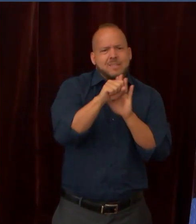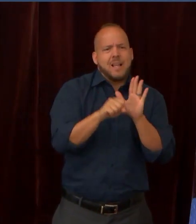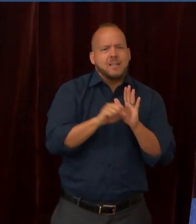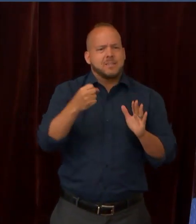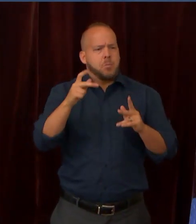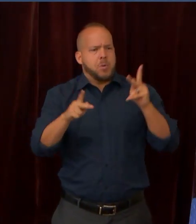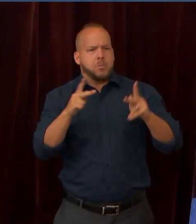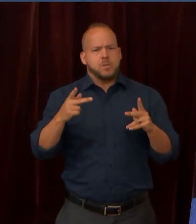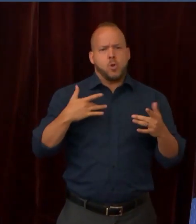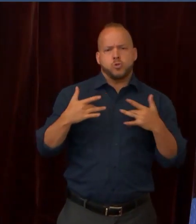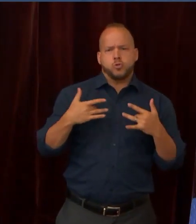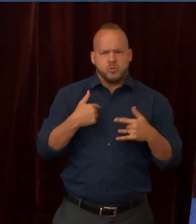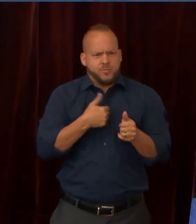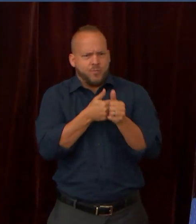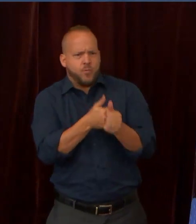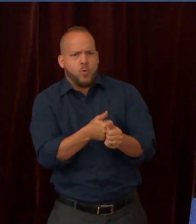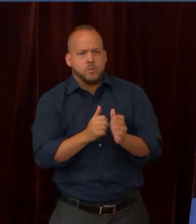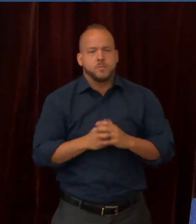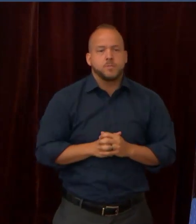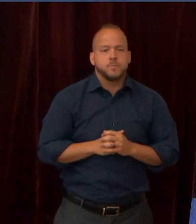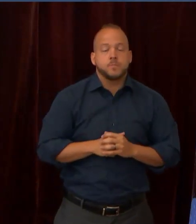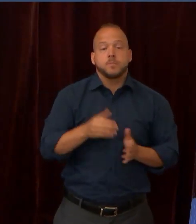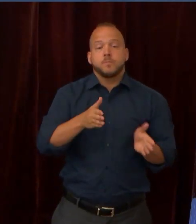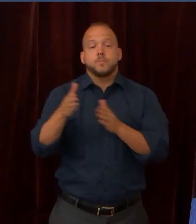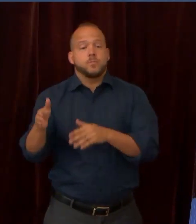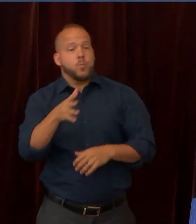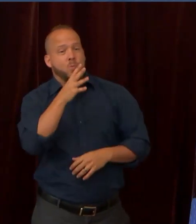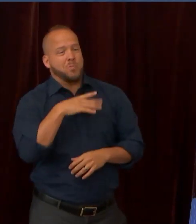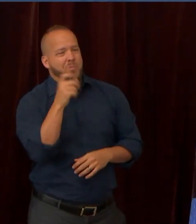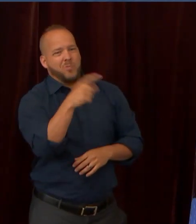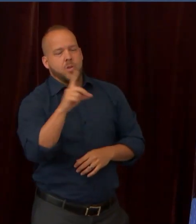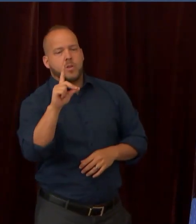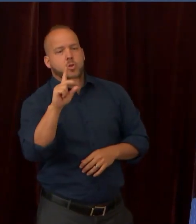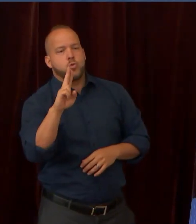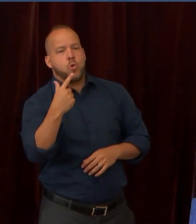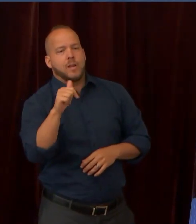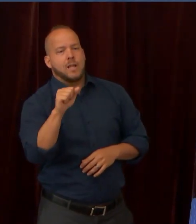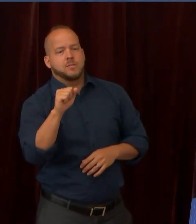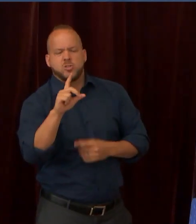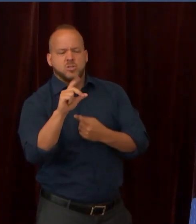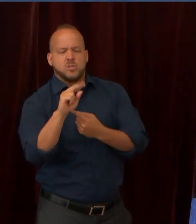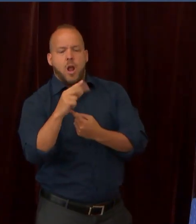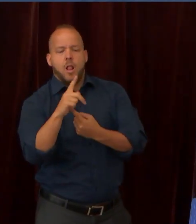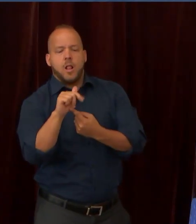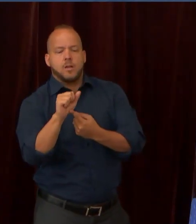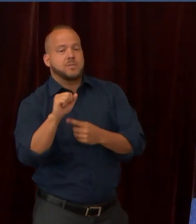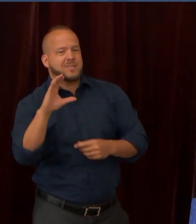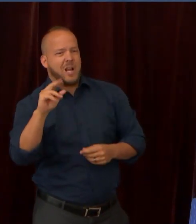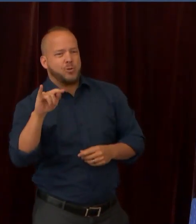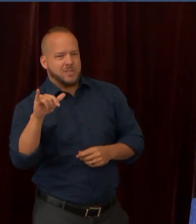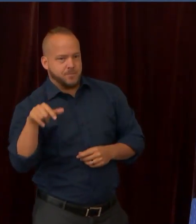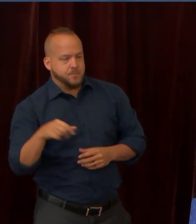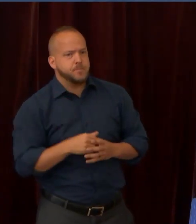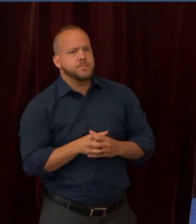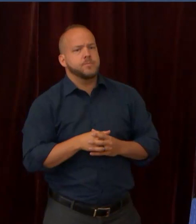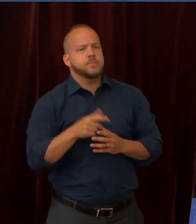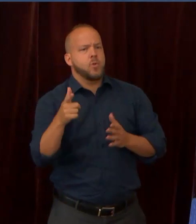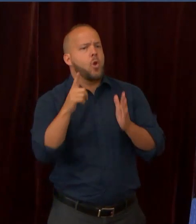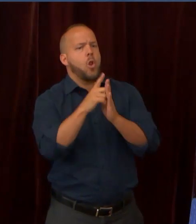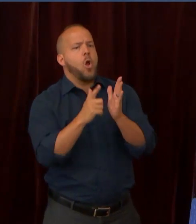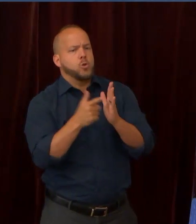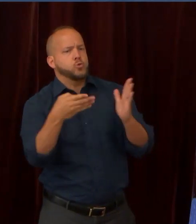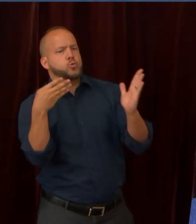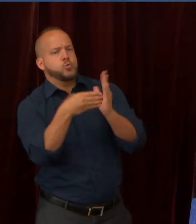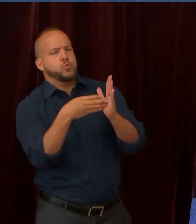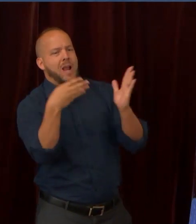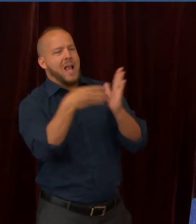Douglas counties have filed a lawsuit against you over fear that the economy will collapse if businesses aren't allowed to reopen soon.